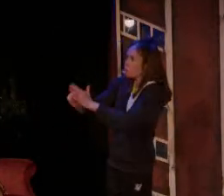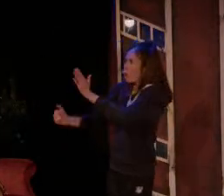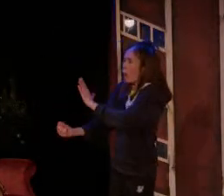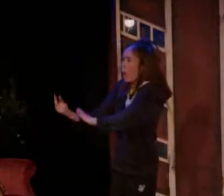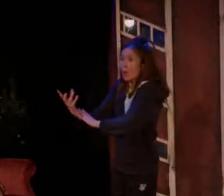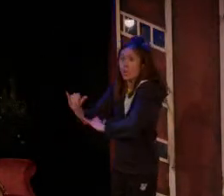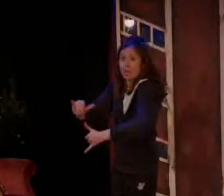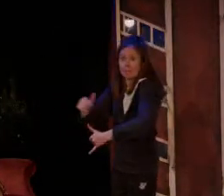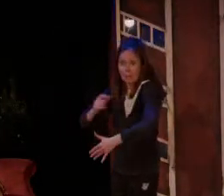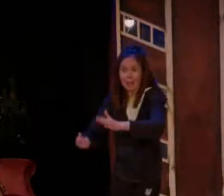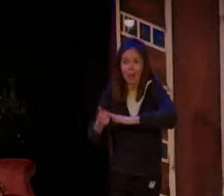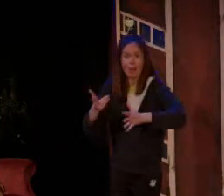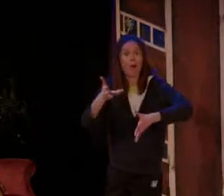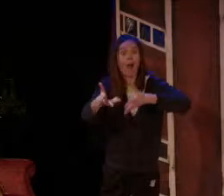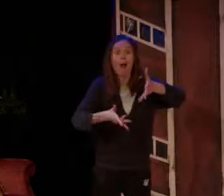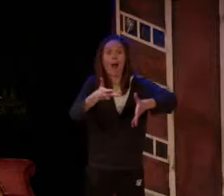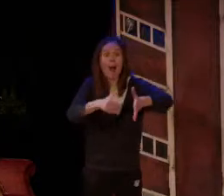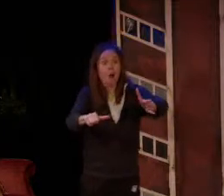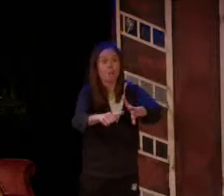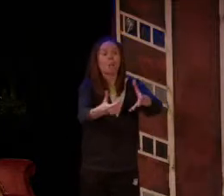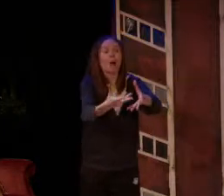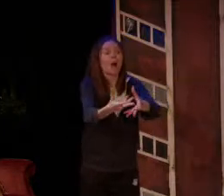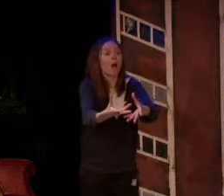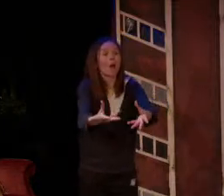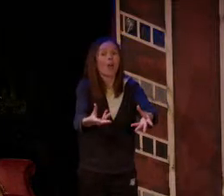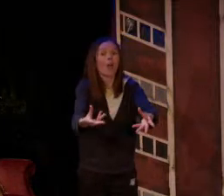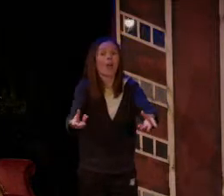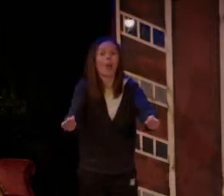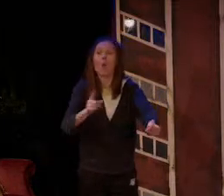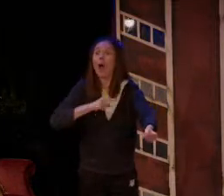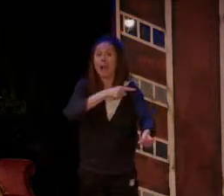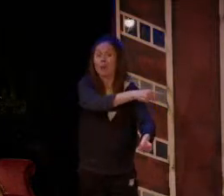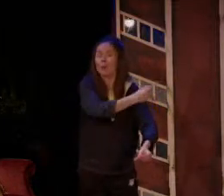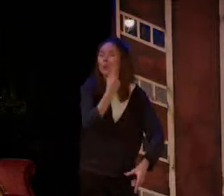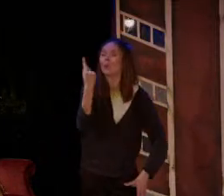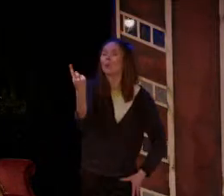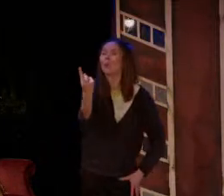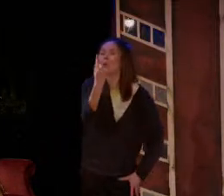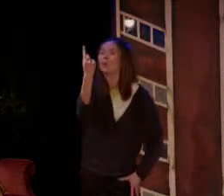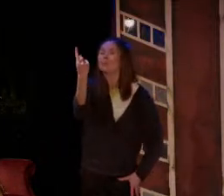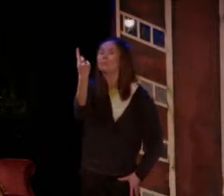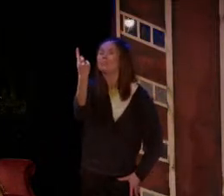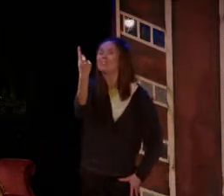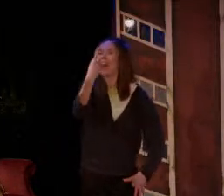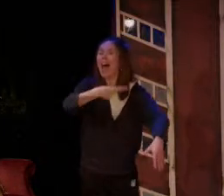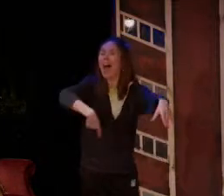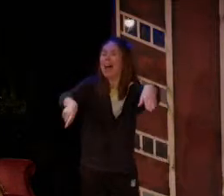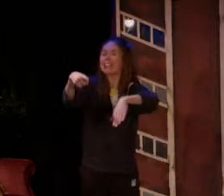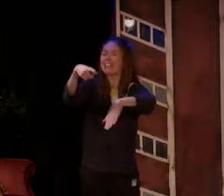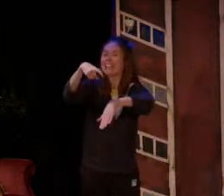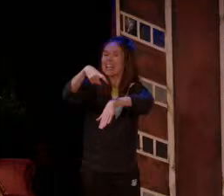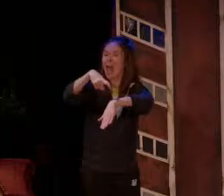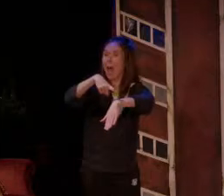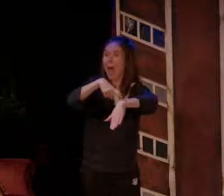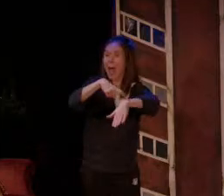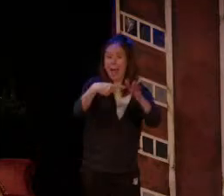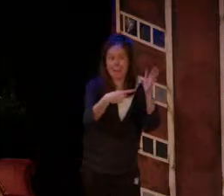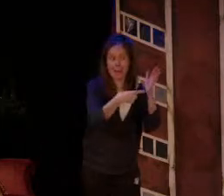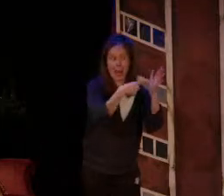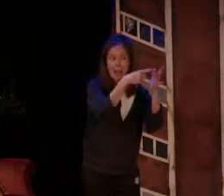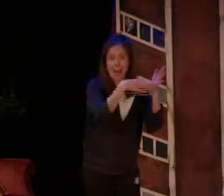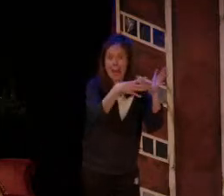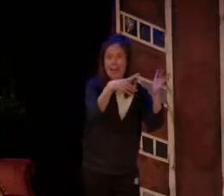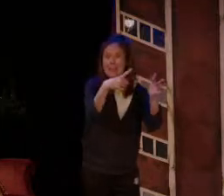and think it not a crime that I, with my swift passage, move to fly over 16 years.